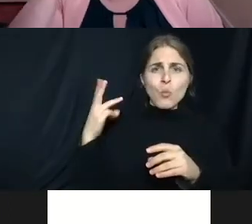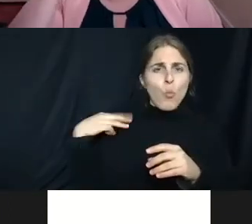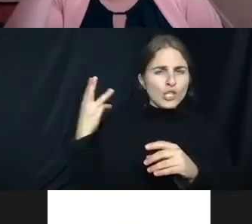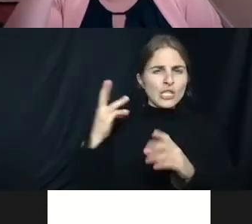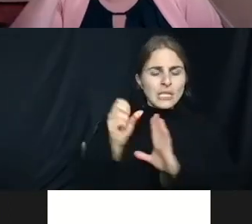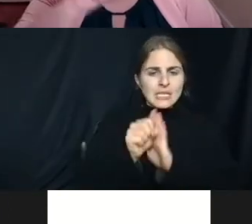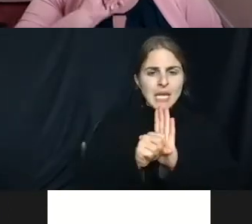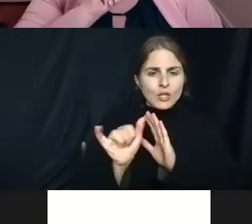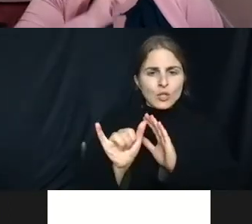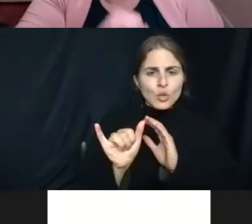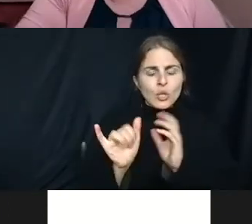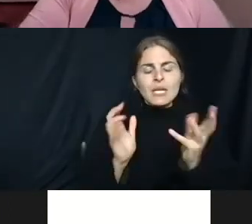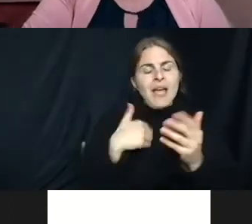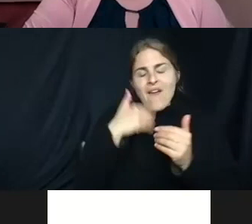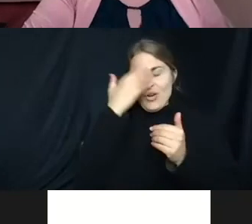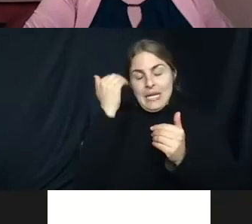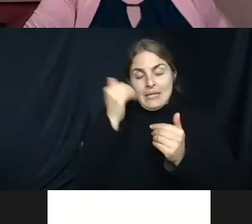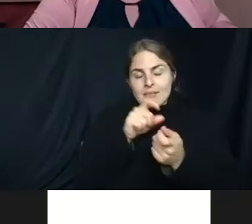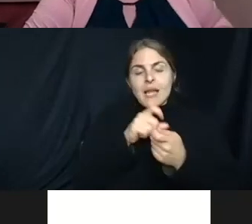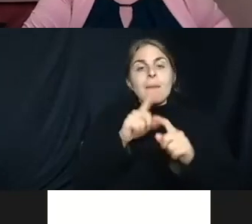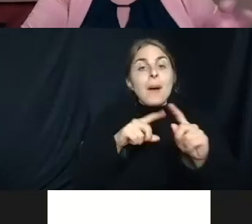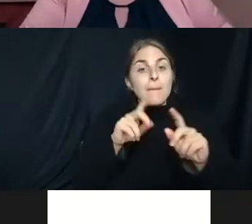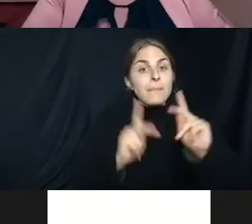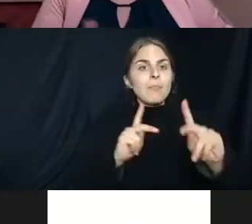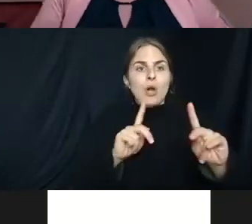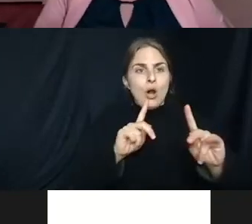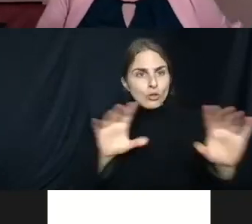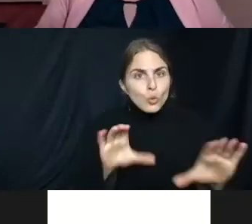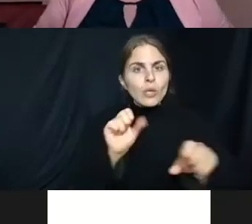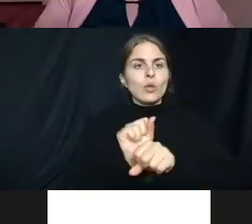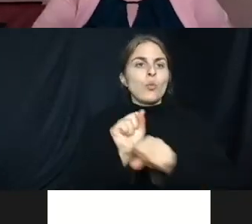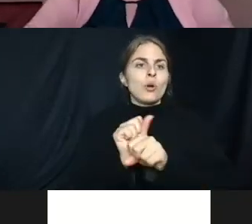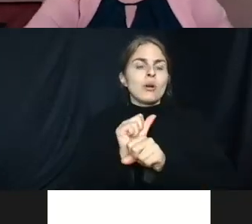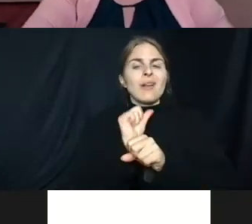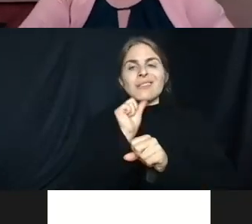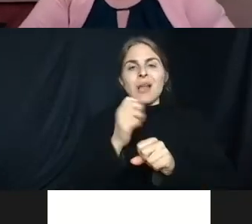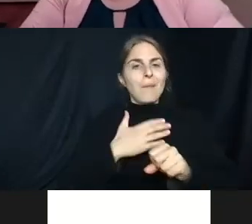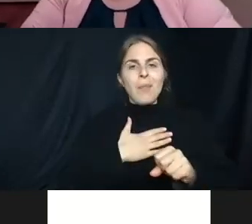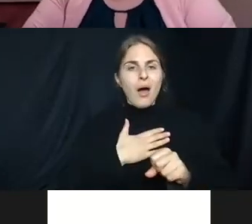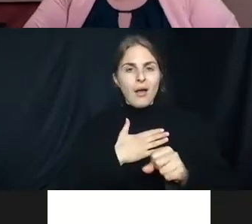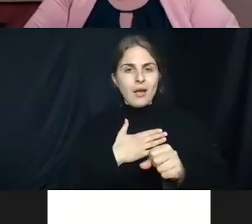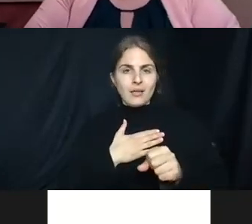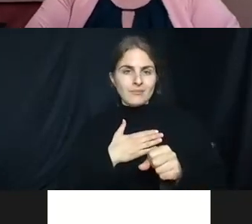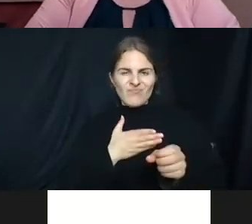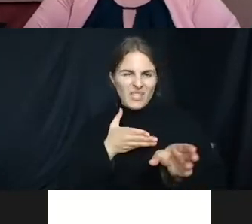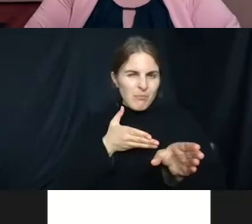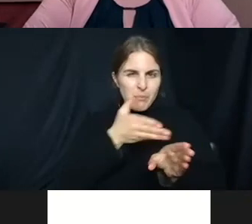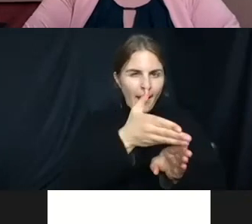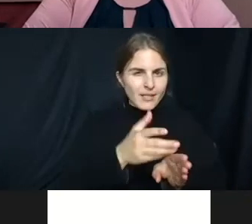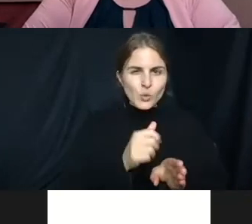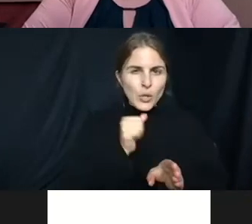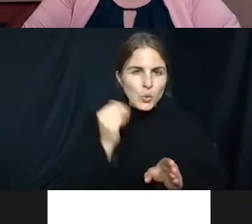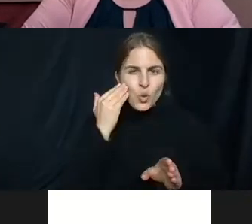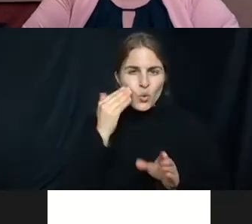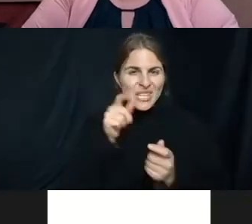I'm forgetting, I'm so sorry. But yeah, people are doing that work. It's not my bag, that's why I don't like know all the deeds